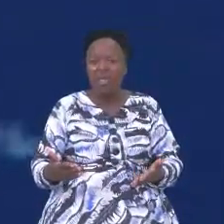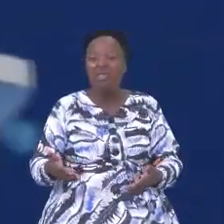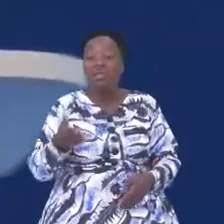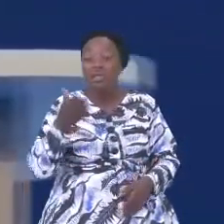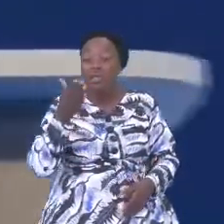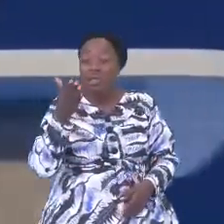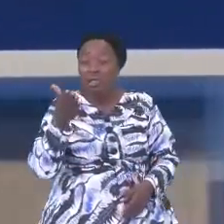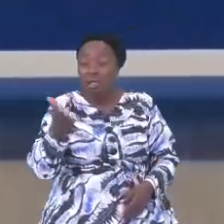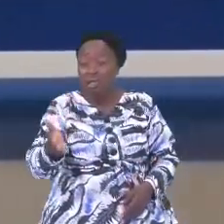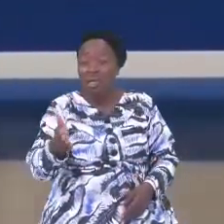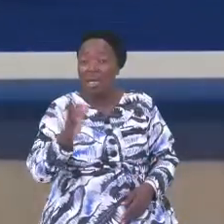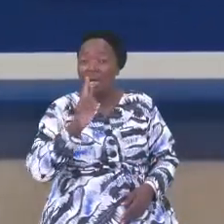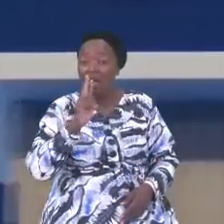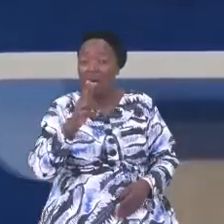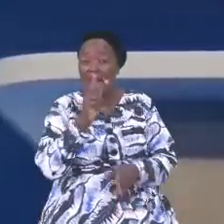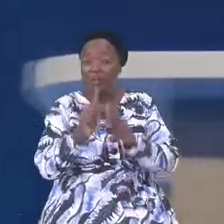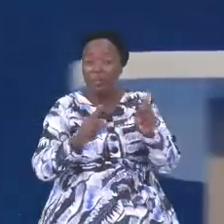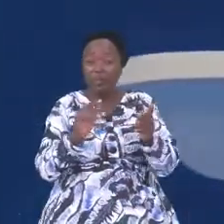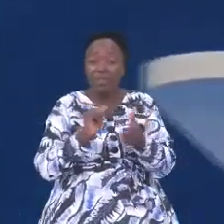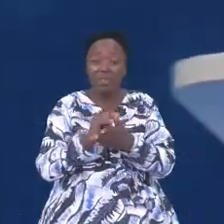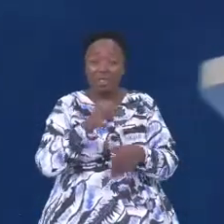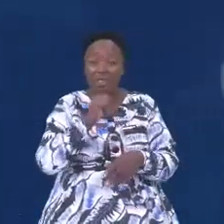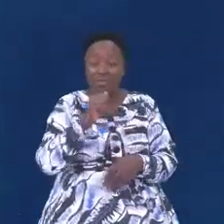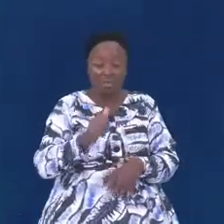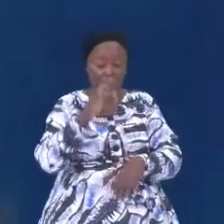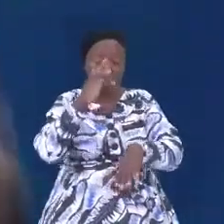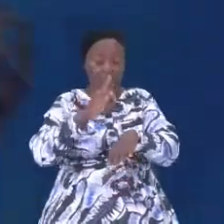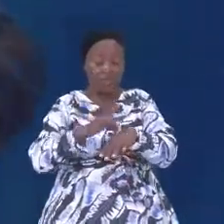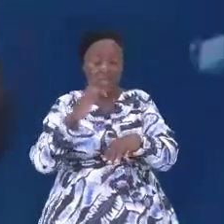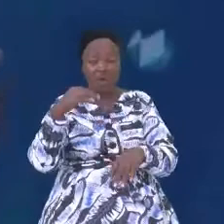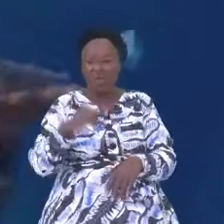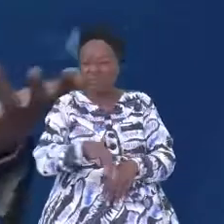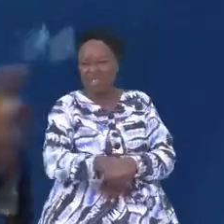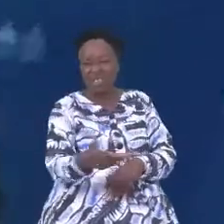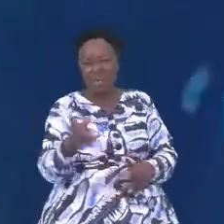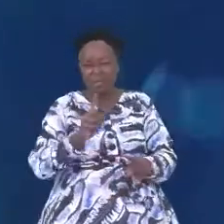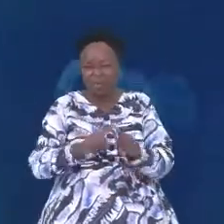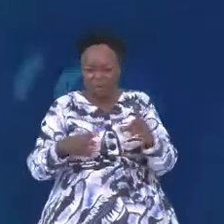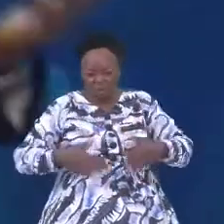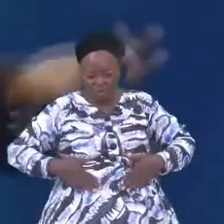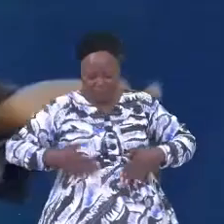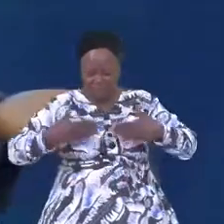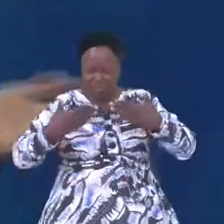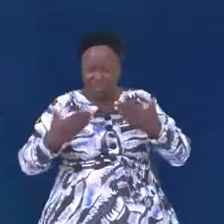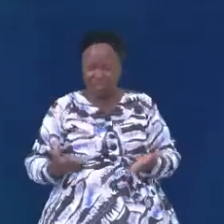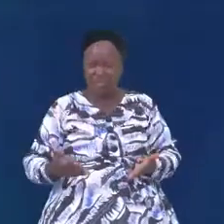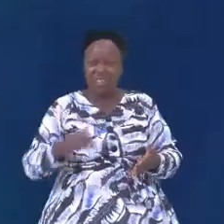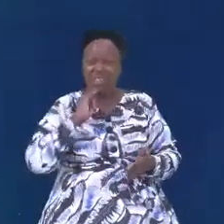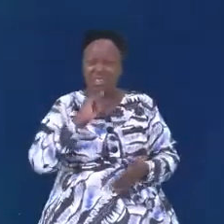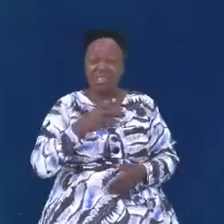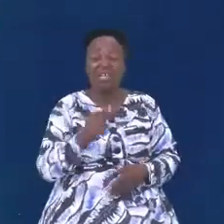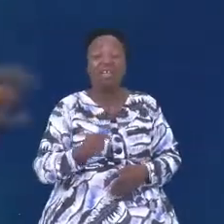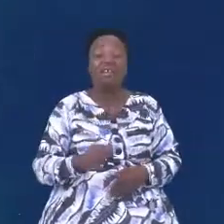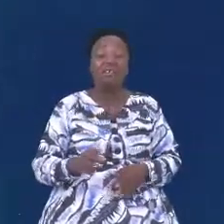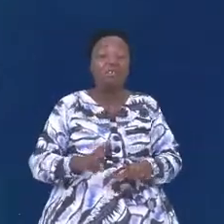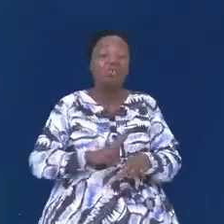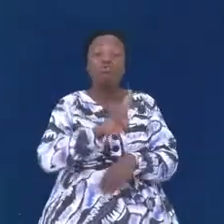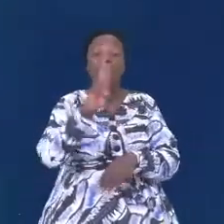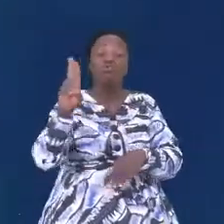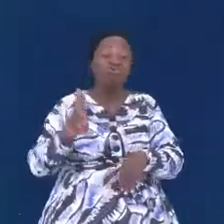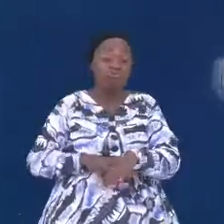they are not convicted of anything, but confession is their normal